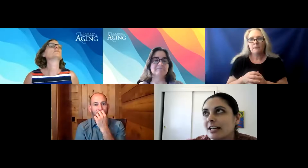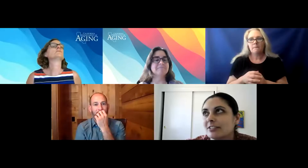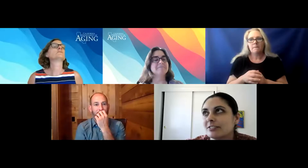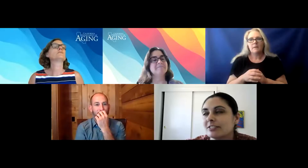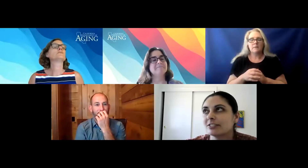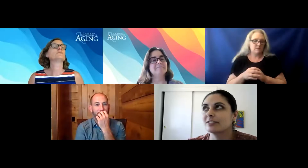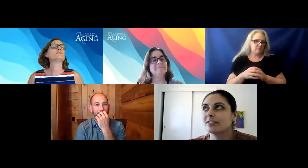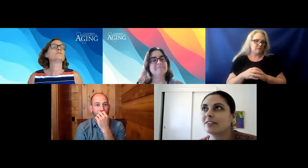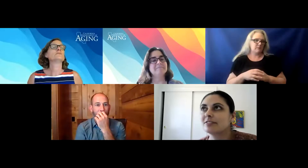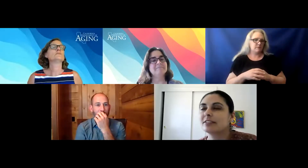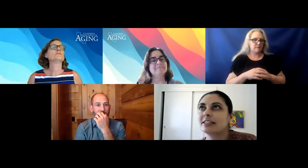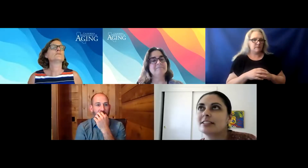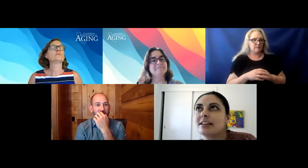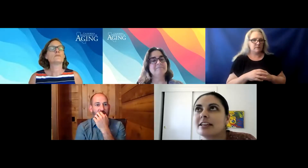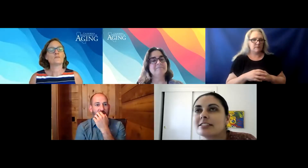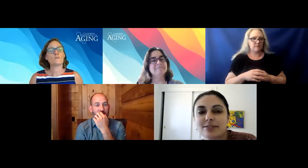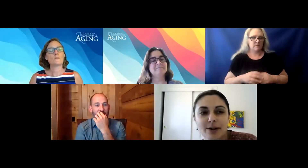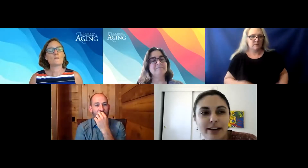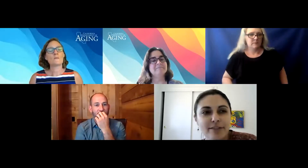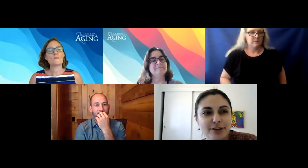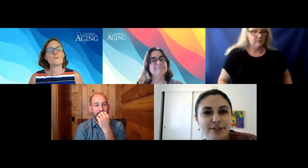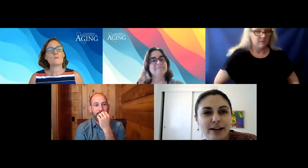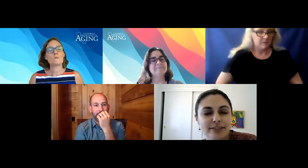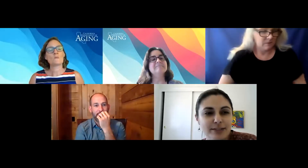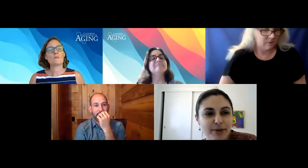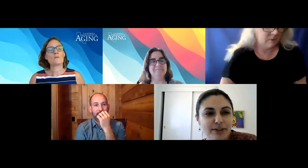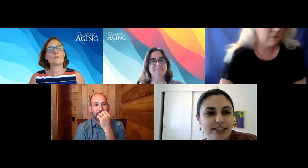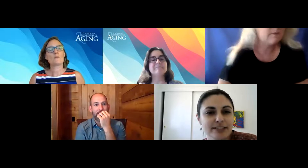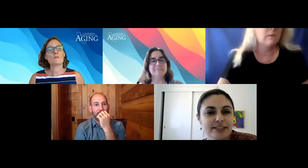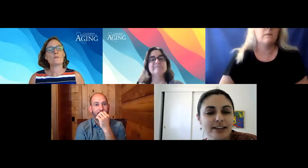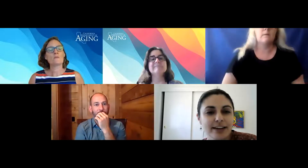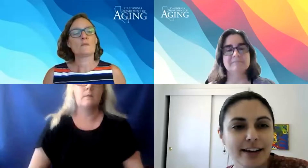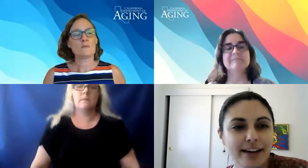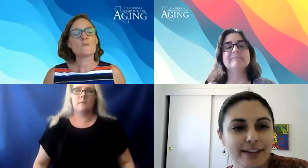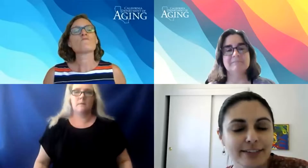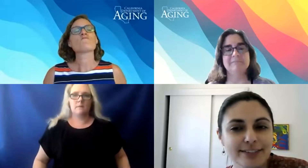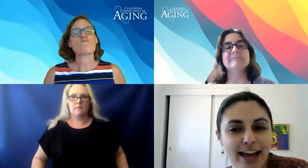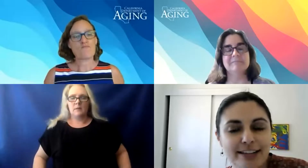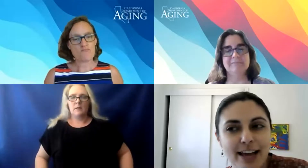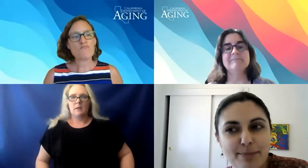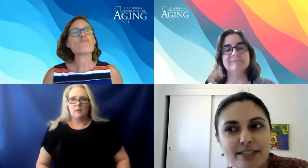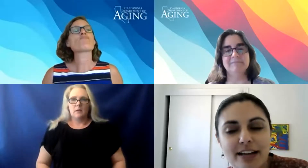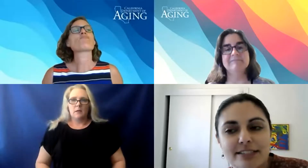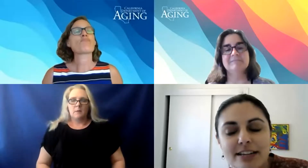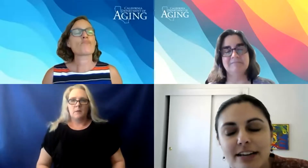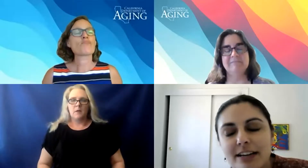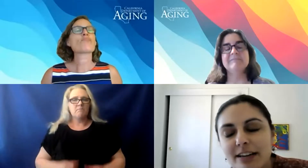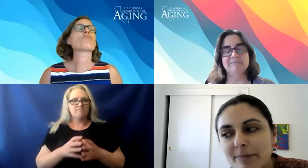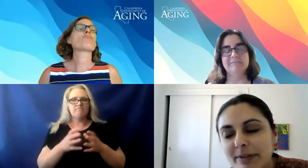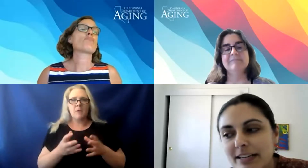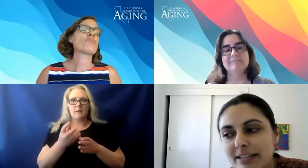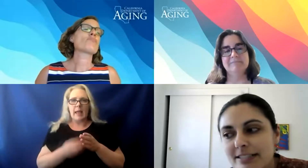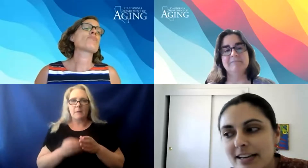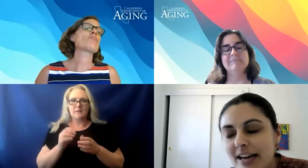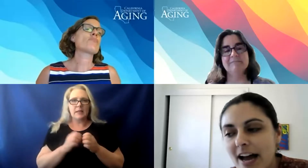that I had too is just sort of how this relates to the agency-wide effort around disparities data and gaps in that